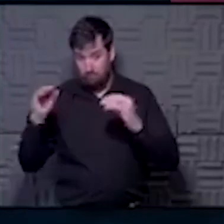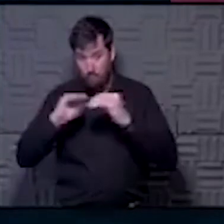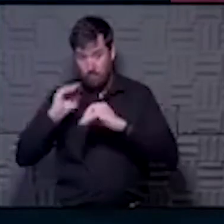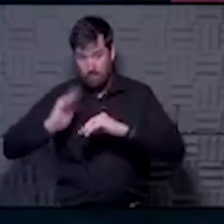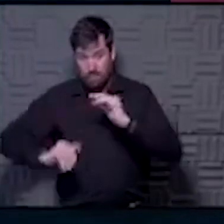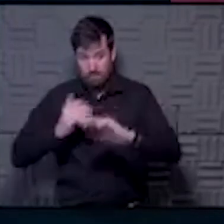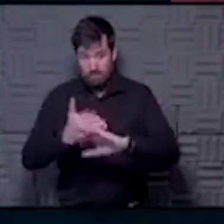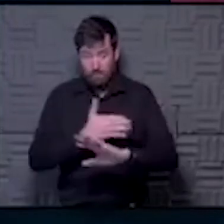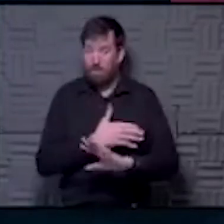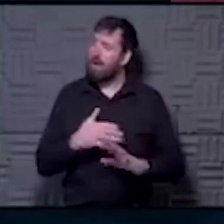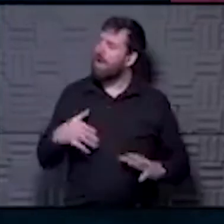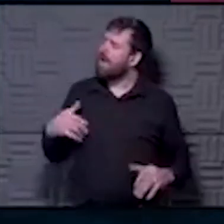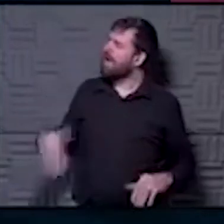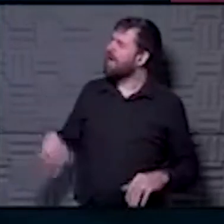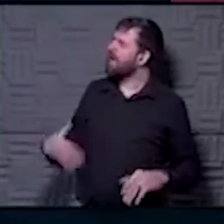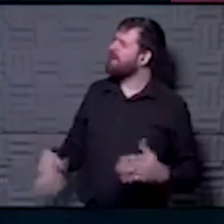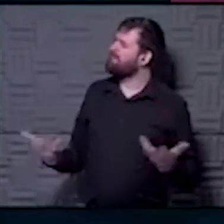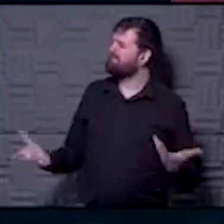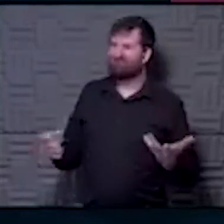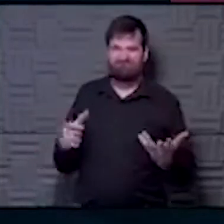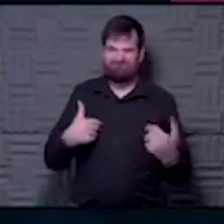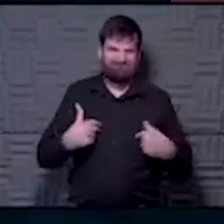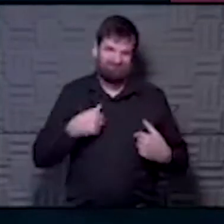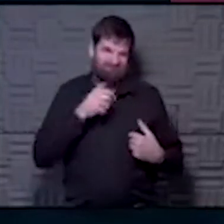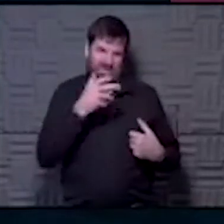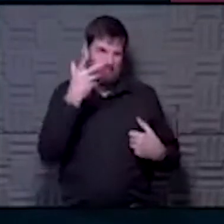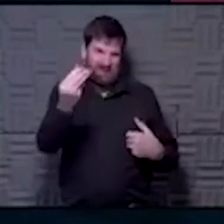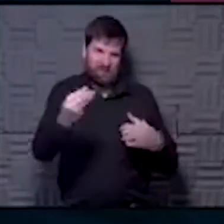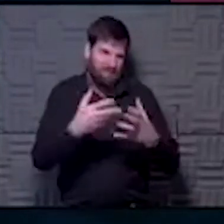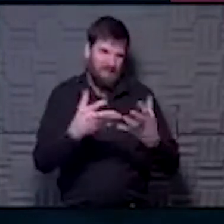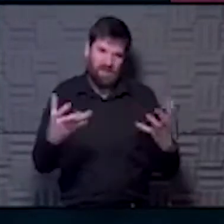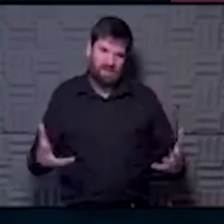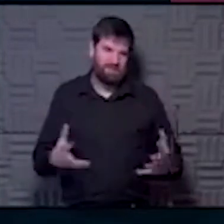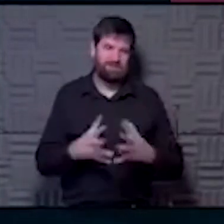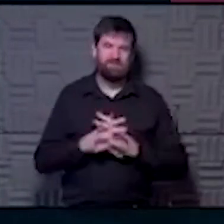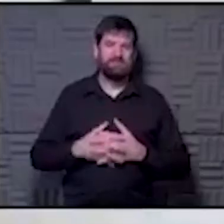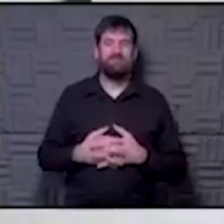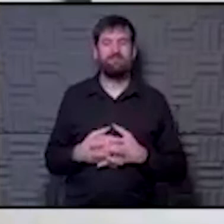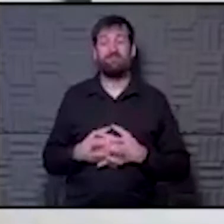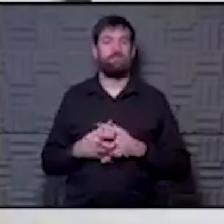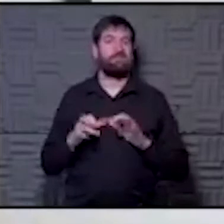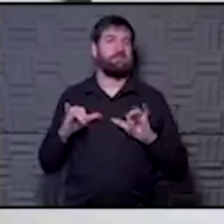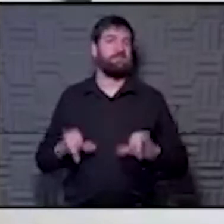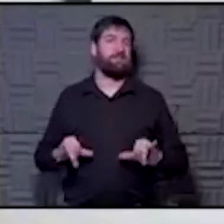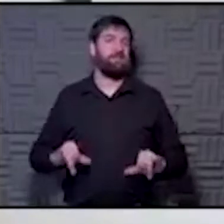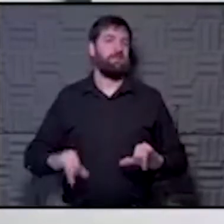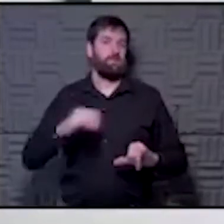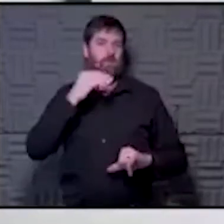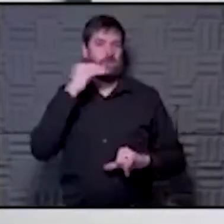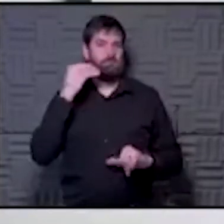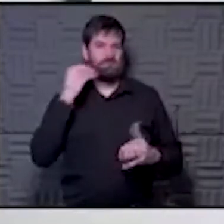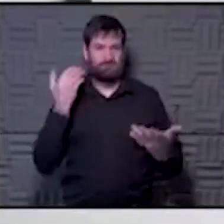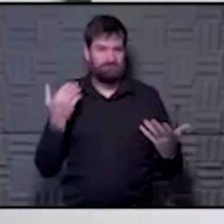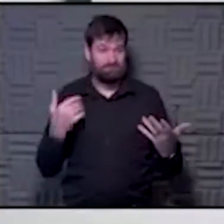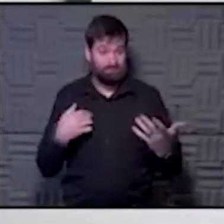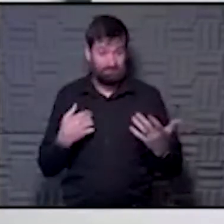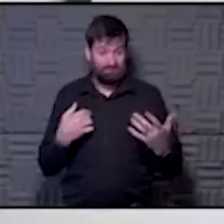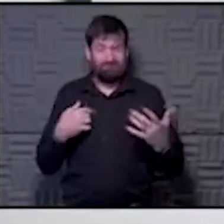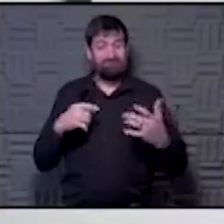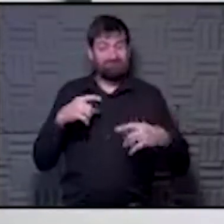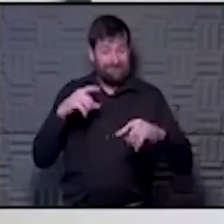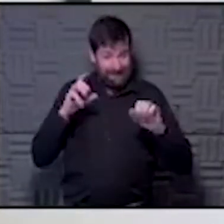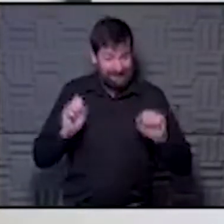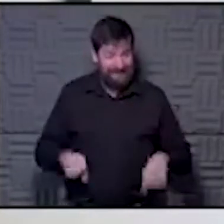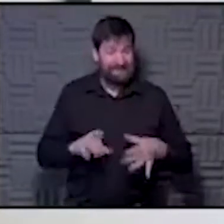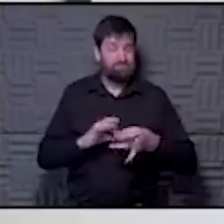Man, that's a good question. I don't go out that much, so staying at home. So I don't know that I can speak to it, but I think